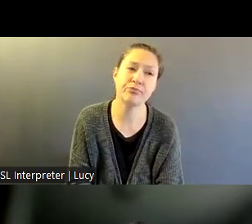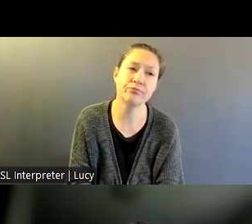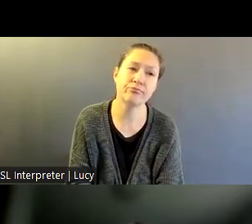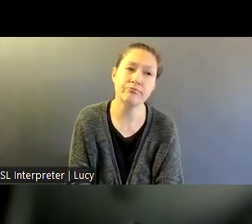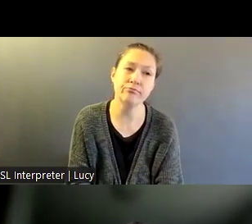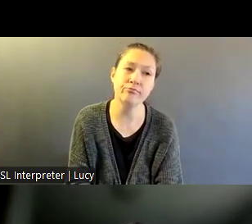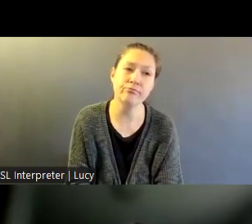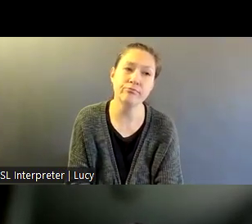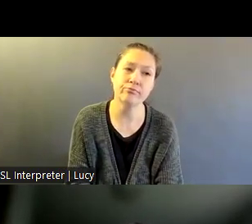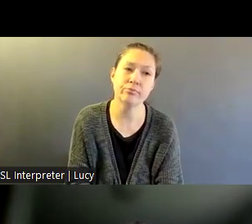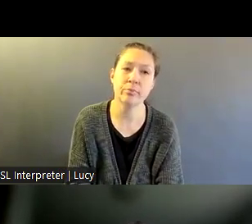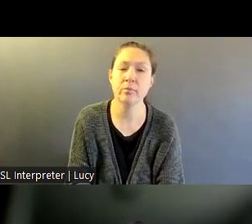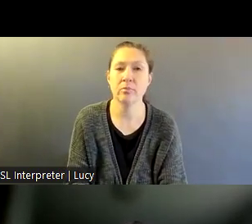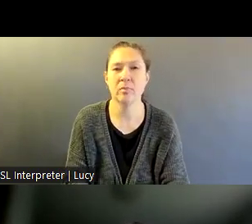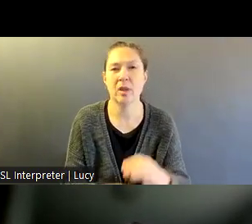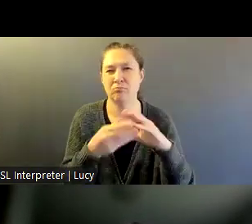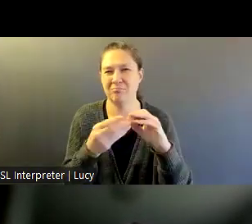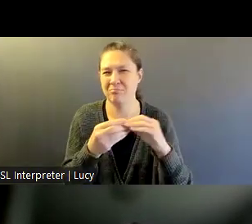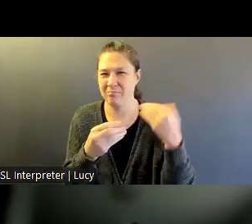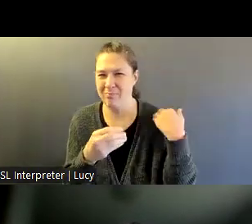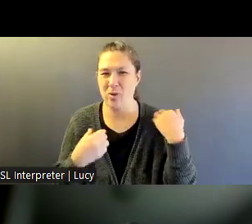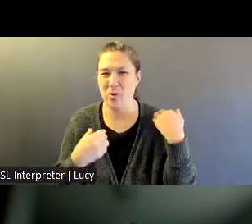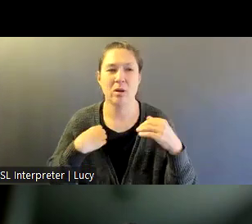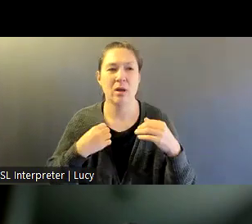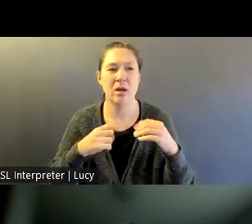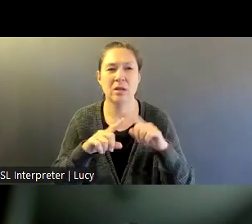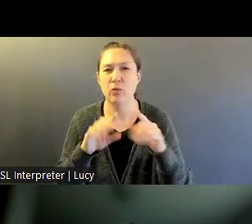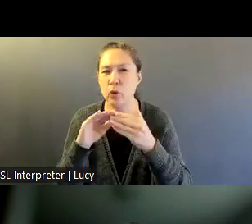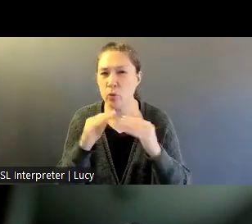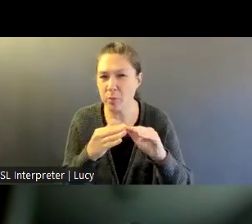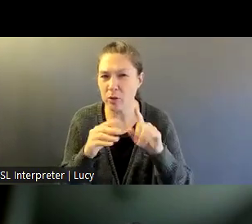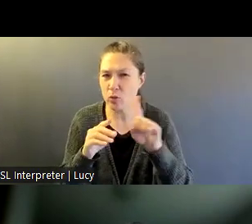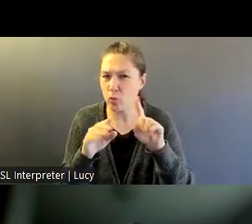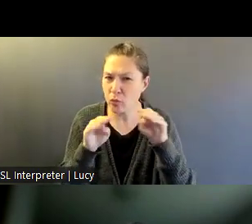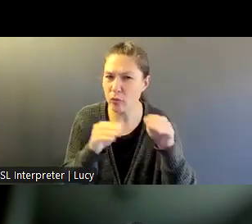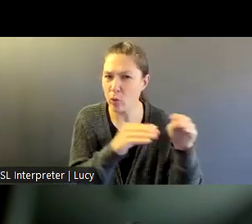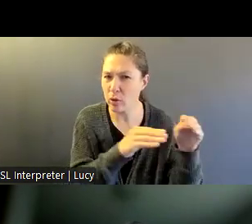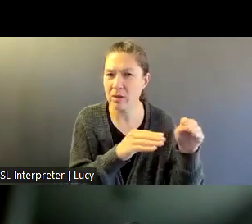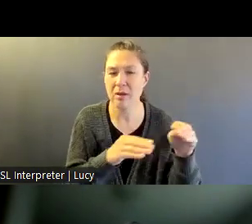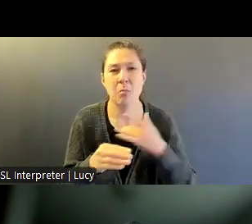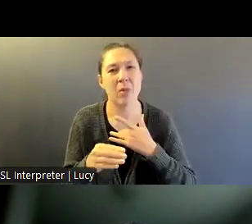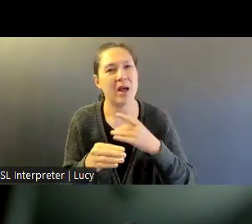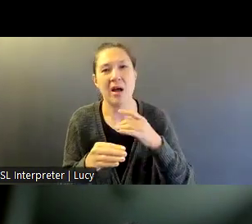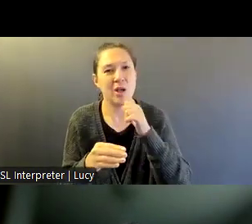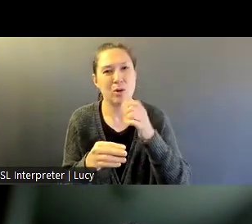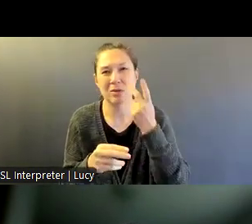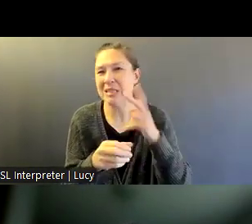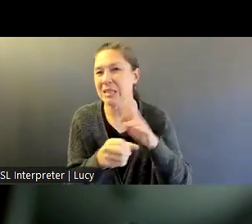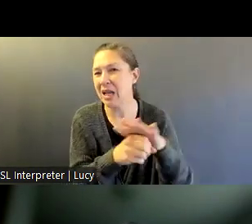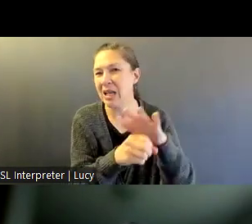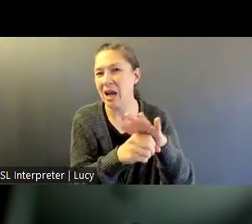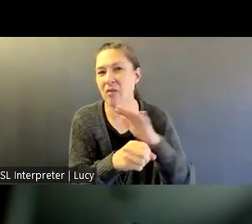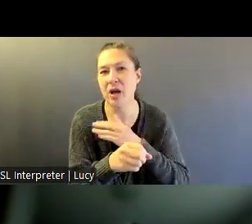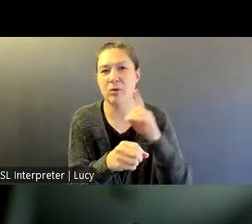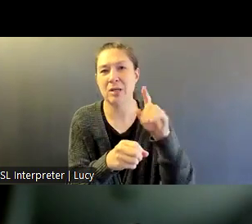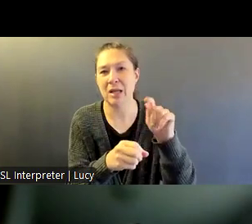As I mentioned, we have a number of communities of focus who are often underrepresented in data systems and